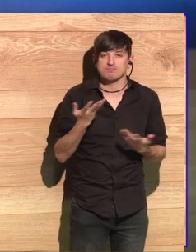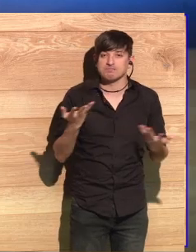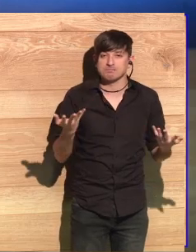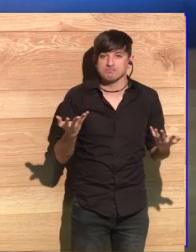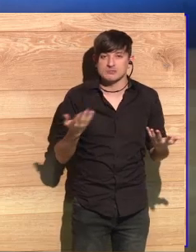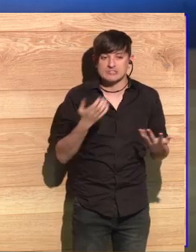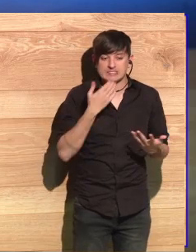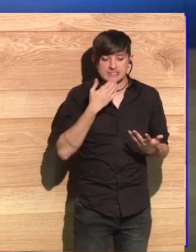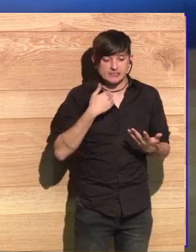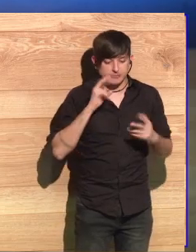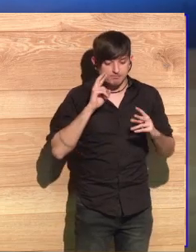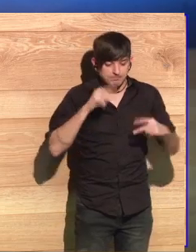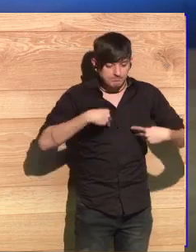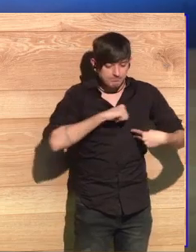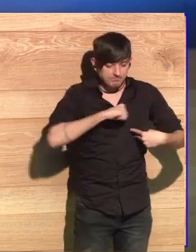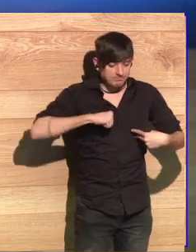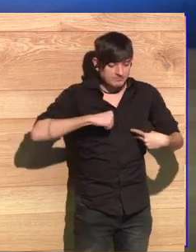your instinct, which is